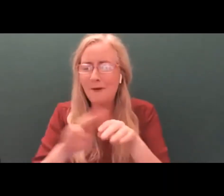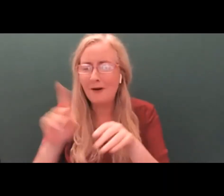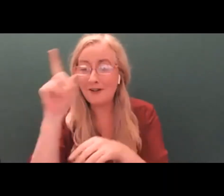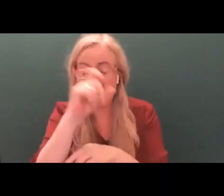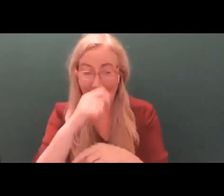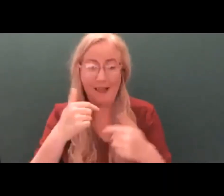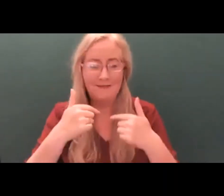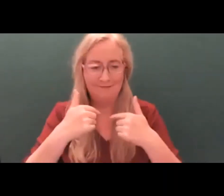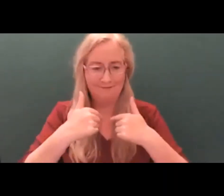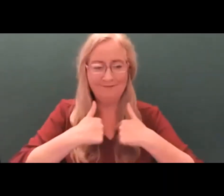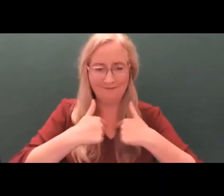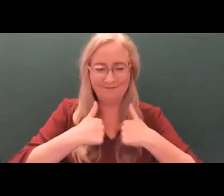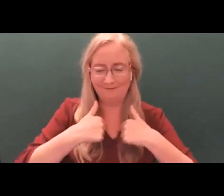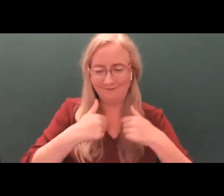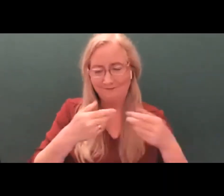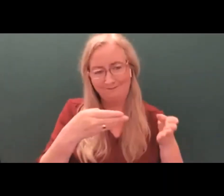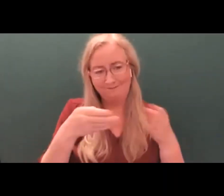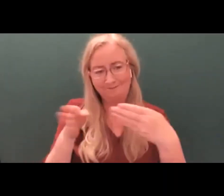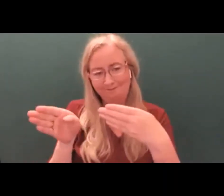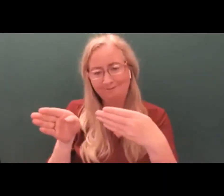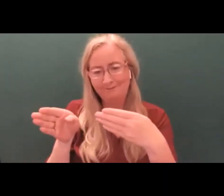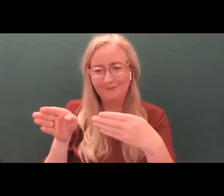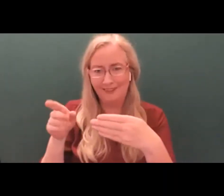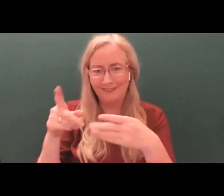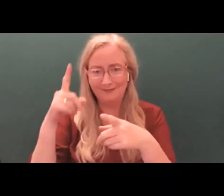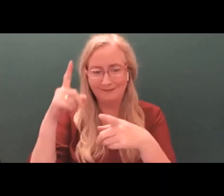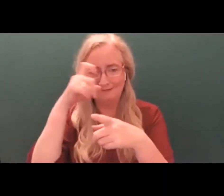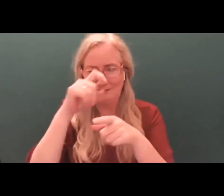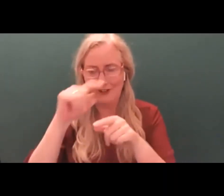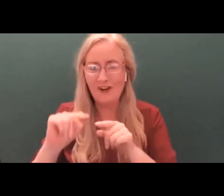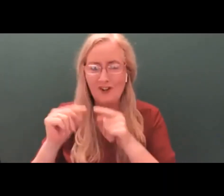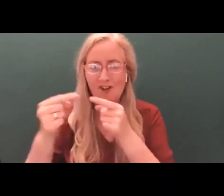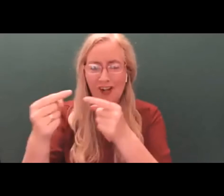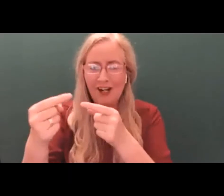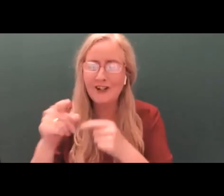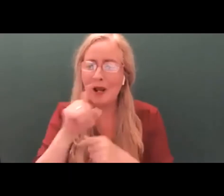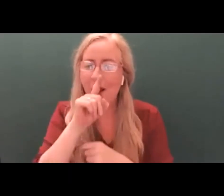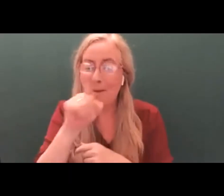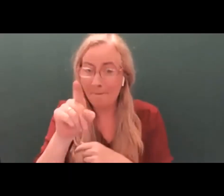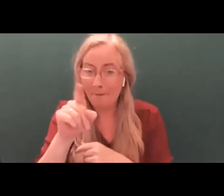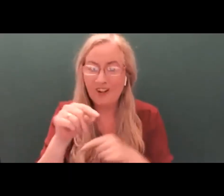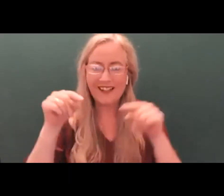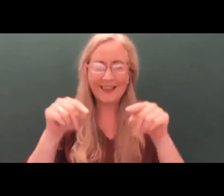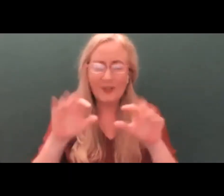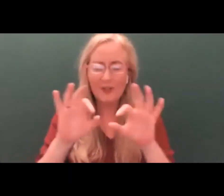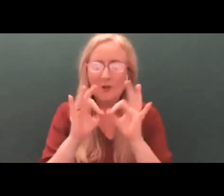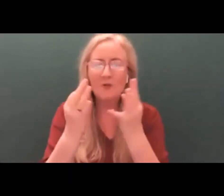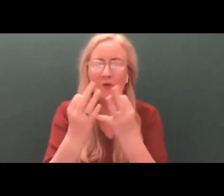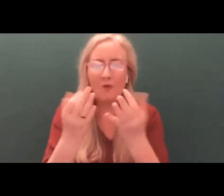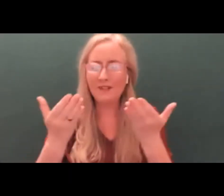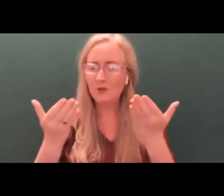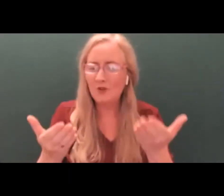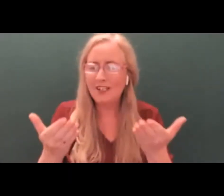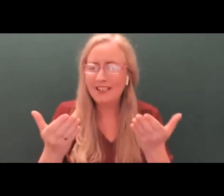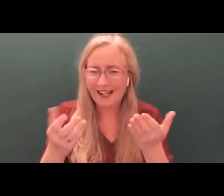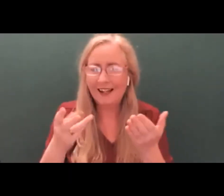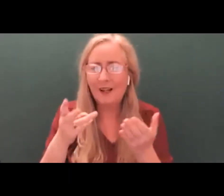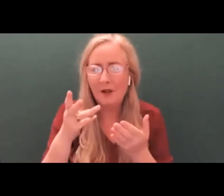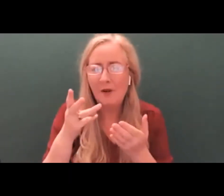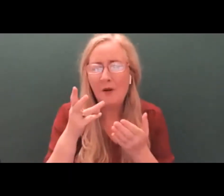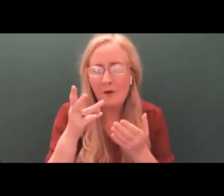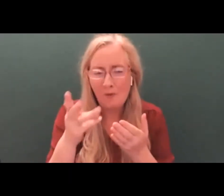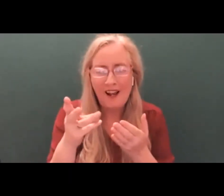in the other bracket here as finding it challenging, but I know we've assembled a group today who are going to take some of